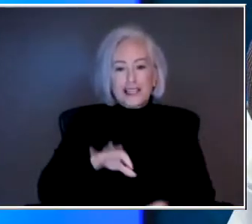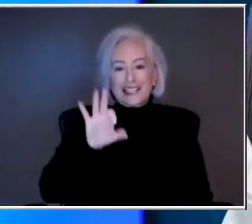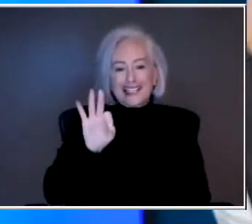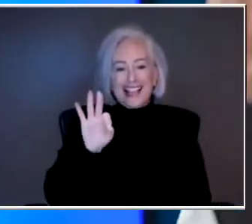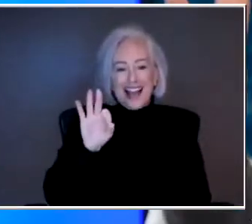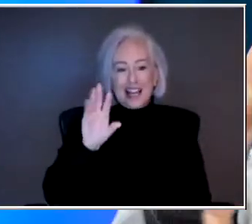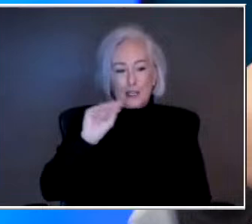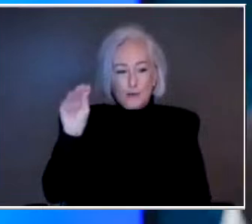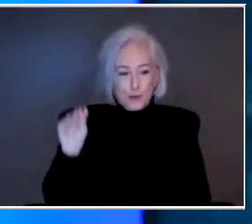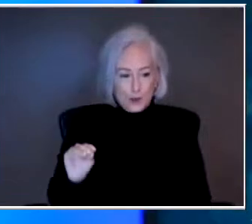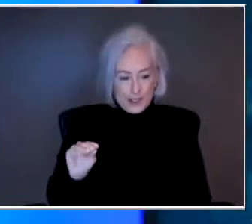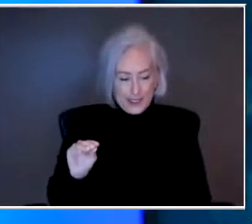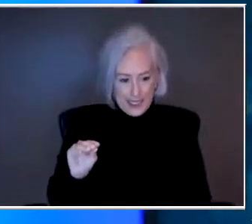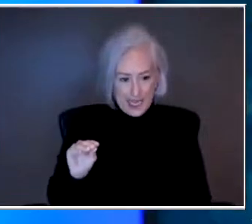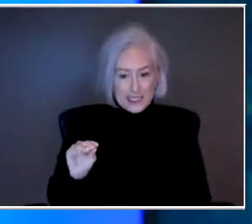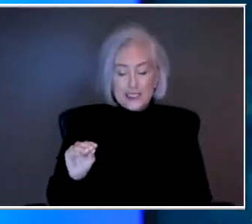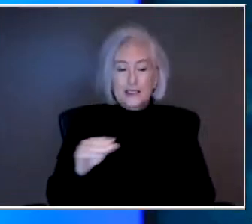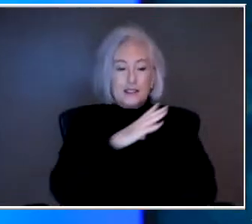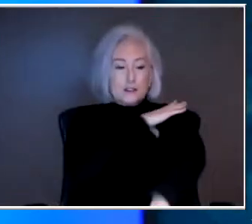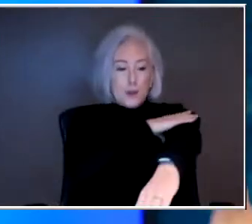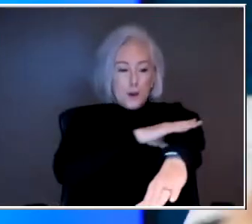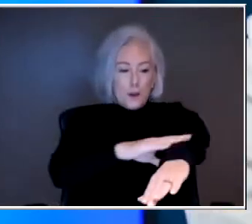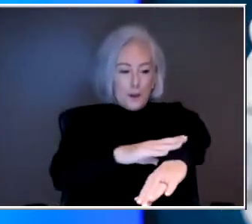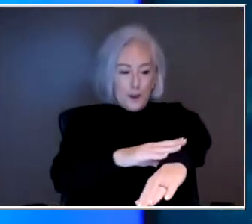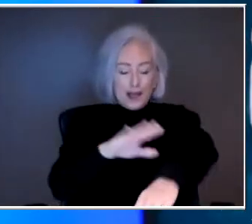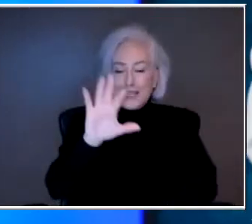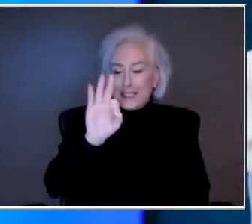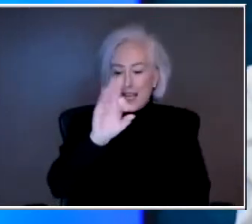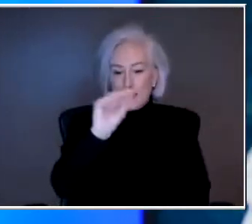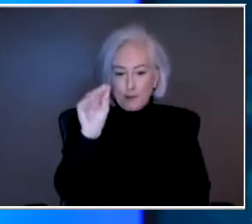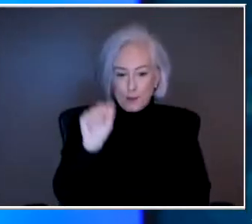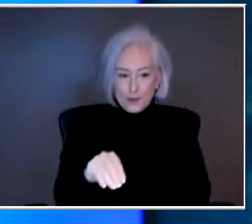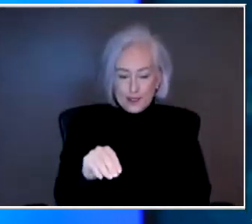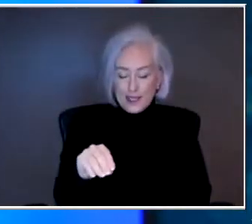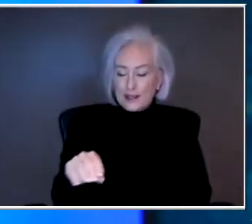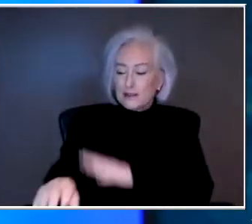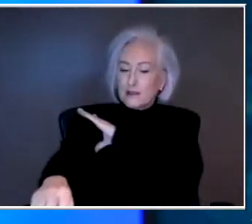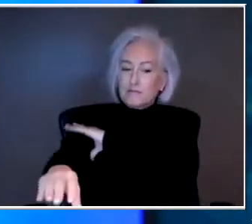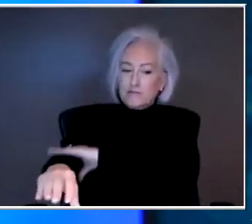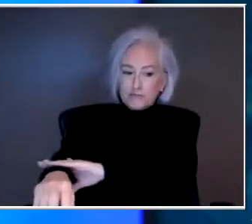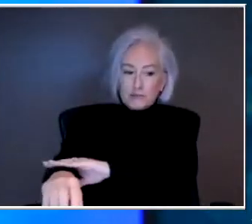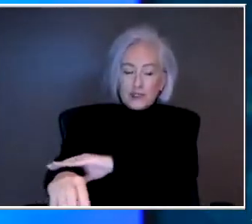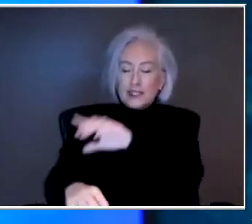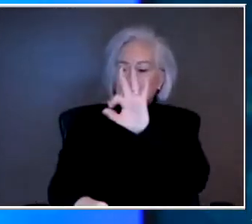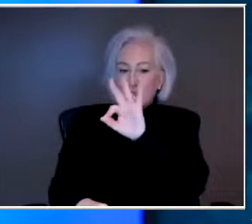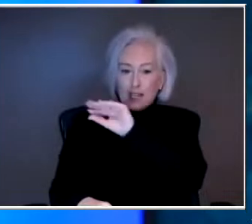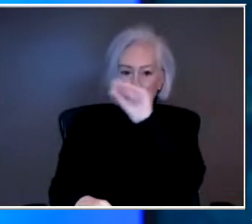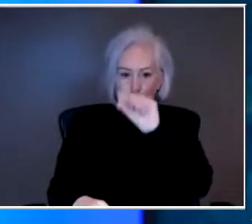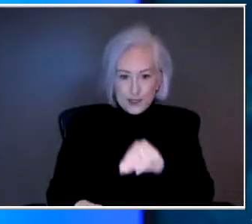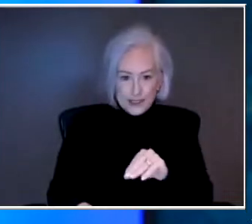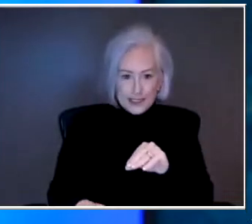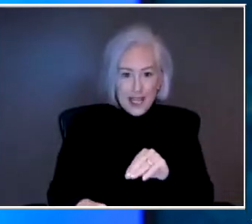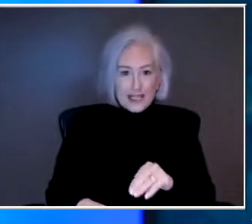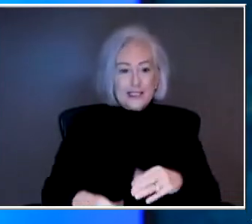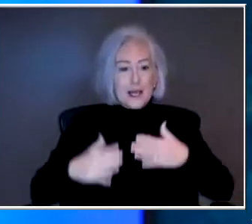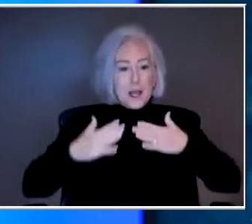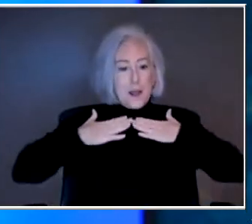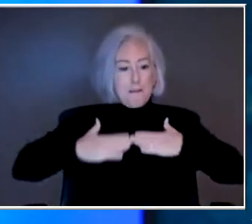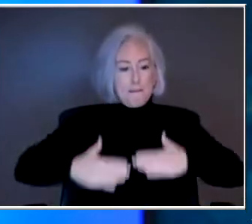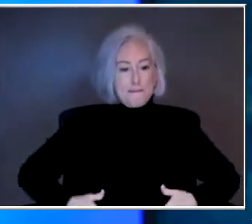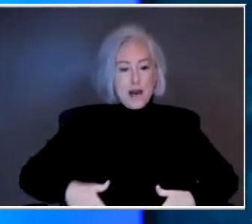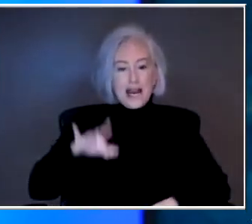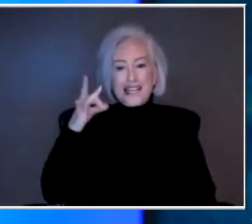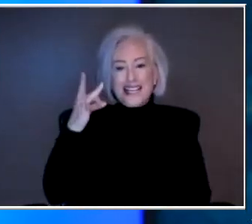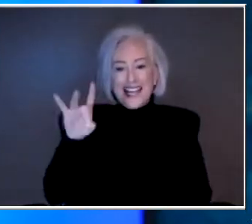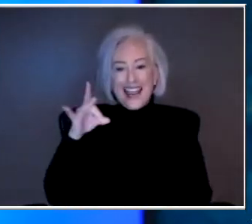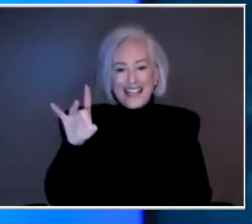is 9%, and then the trunk is 18%, and legs are 18%. We actually use diagrams in the